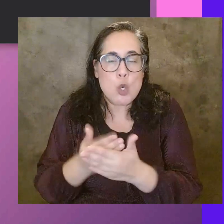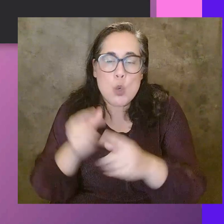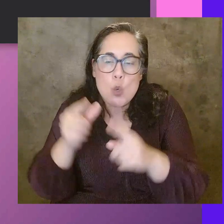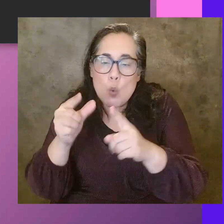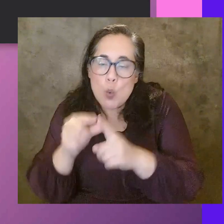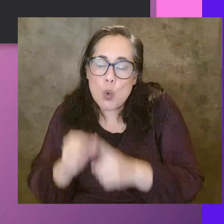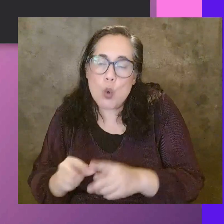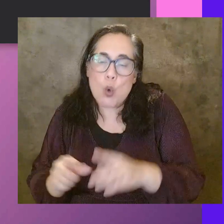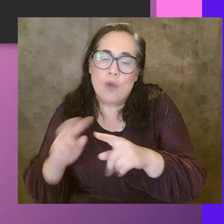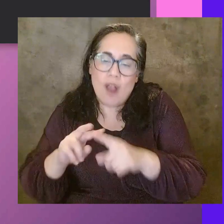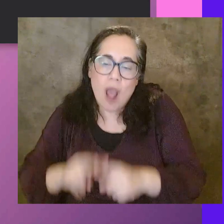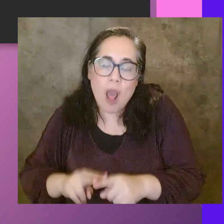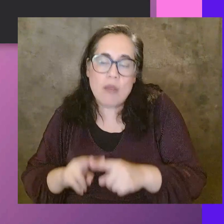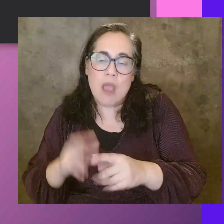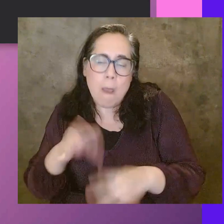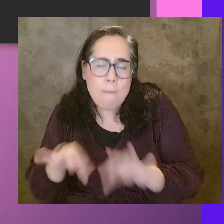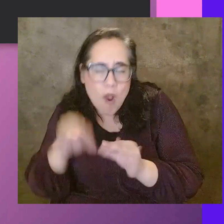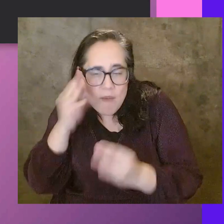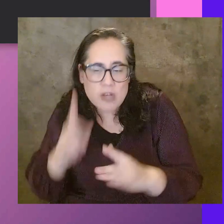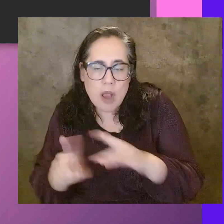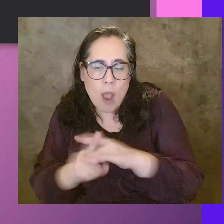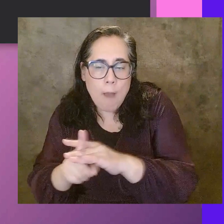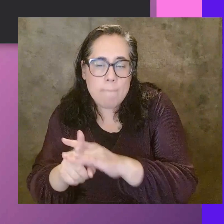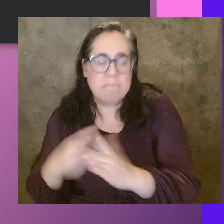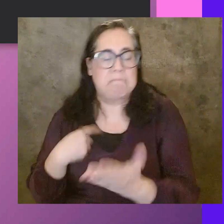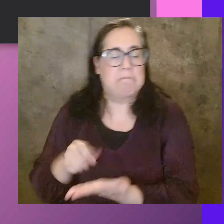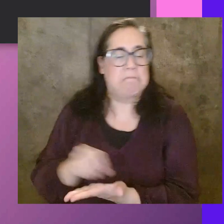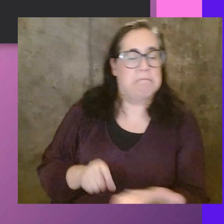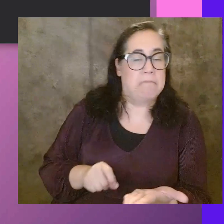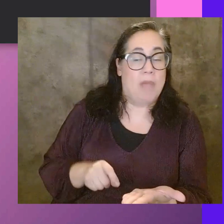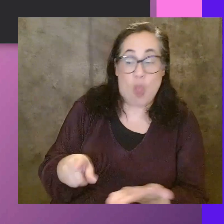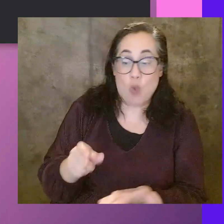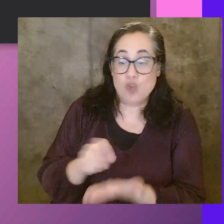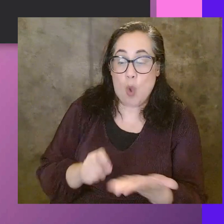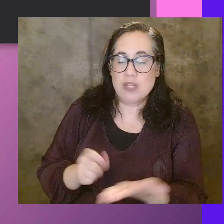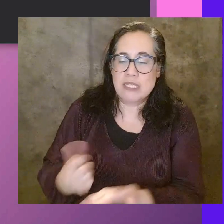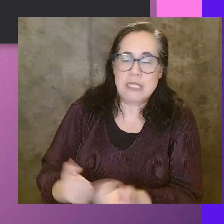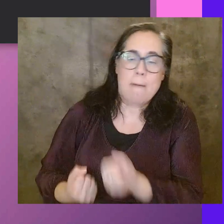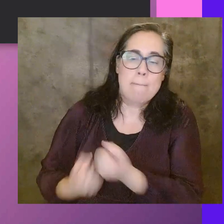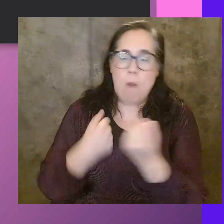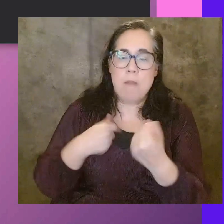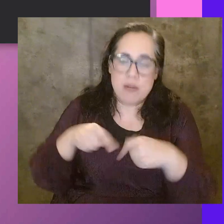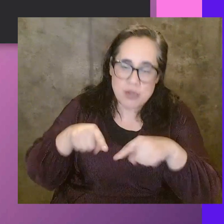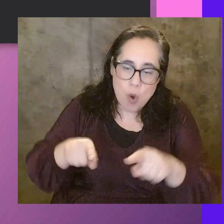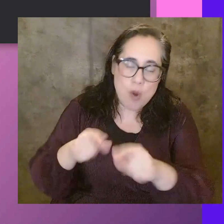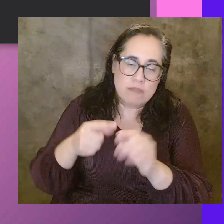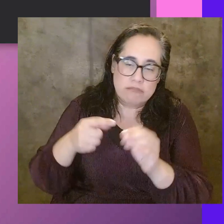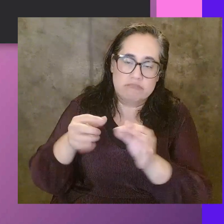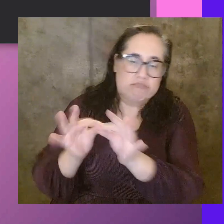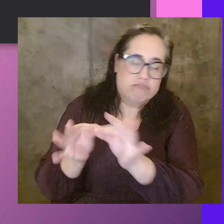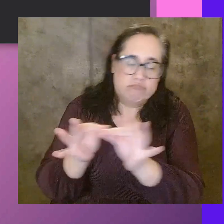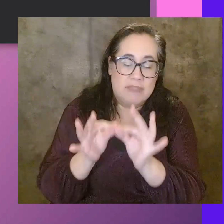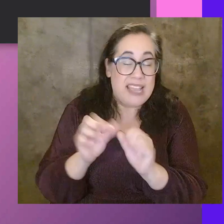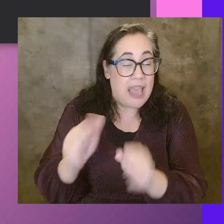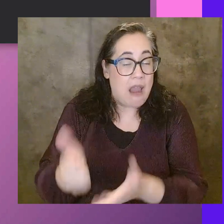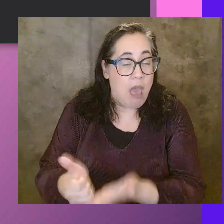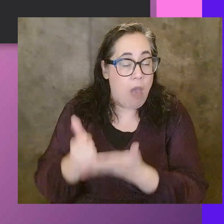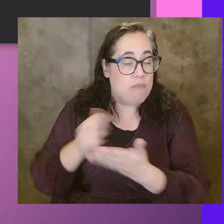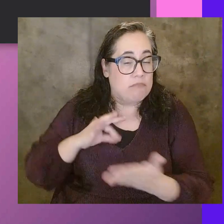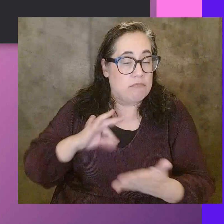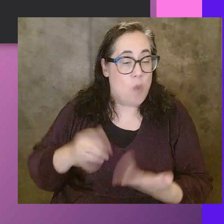down. Those notes can support me later in the assignment and can also be helpful when working with my team